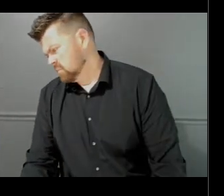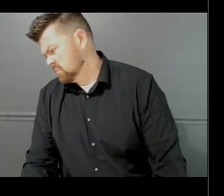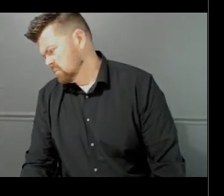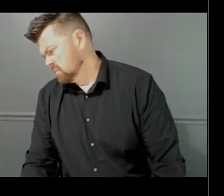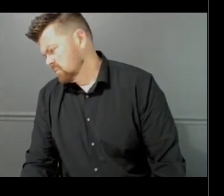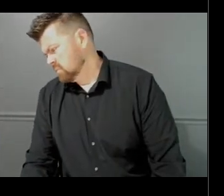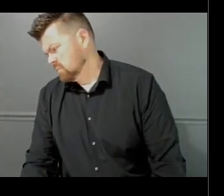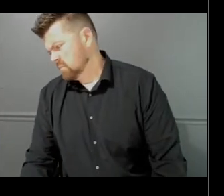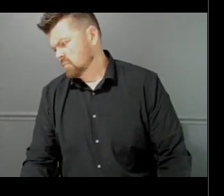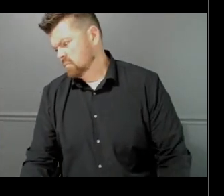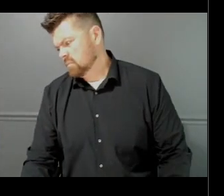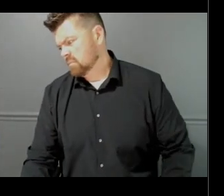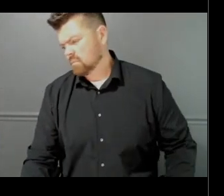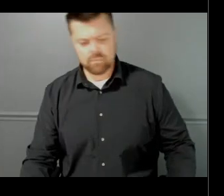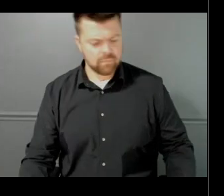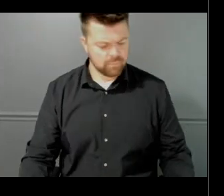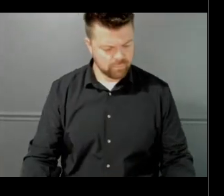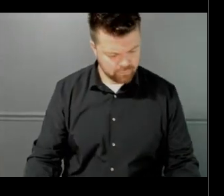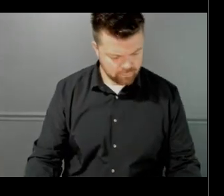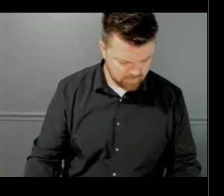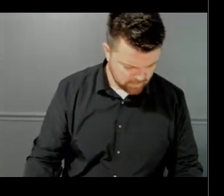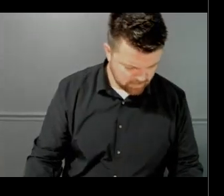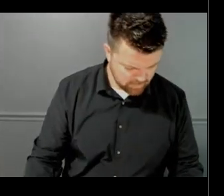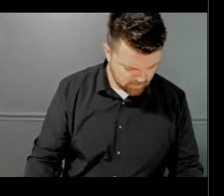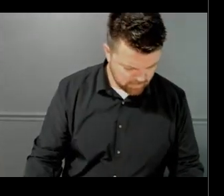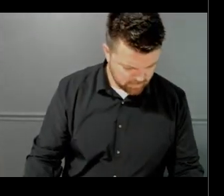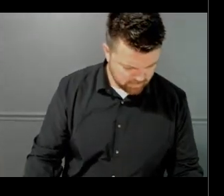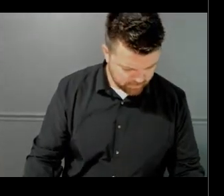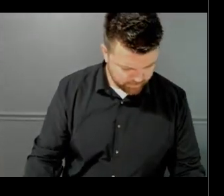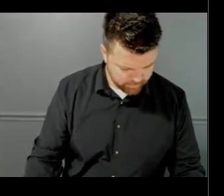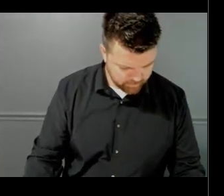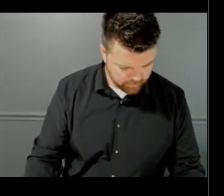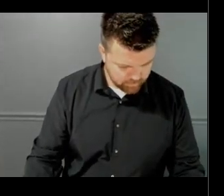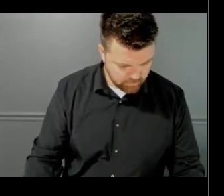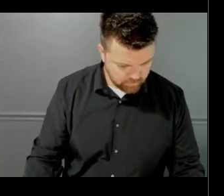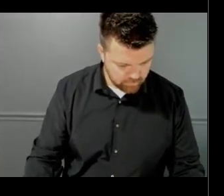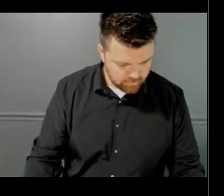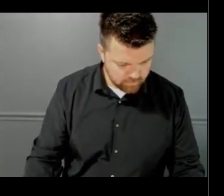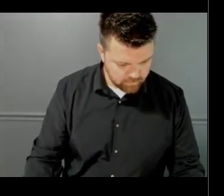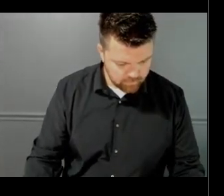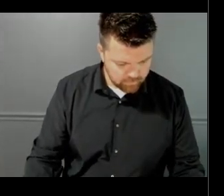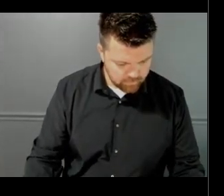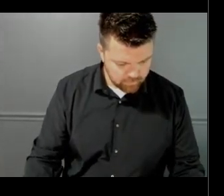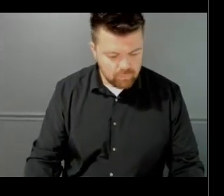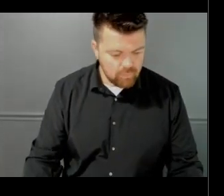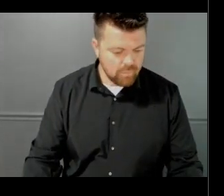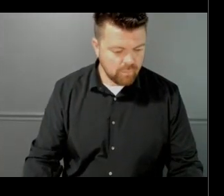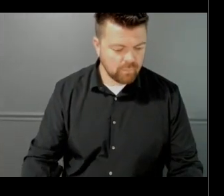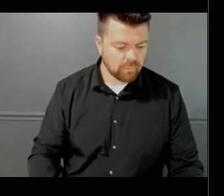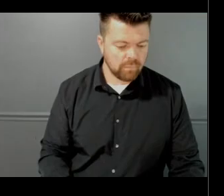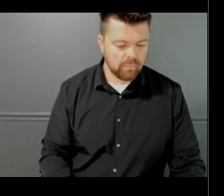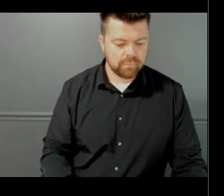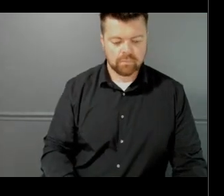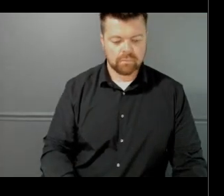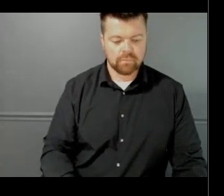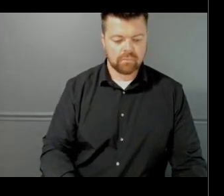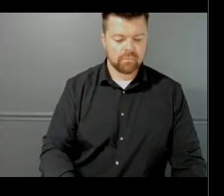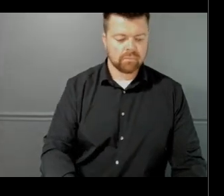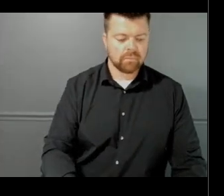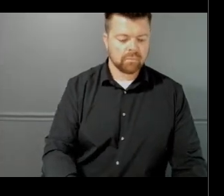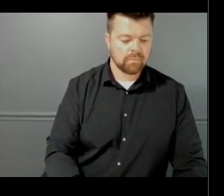difference between the undisturbed site and planned site building entrances and